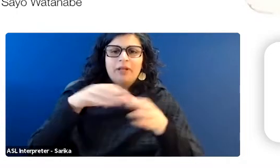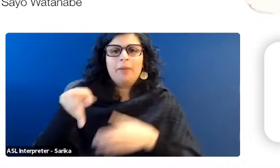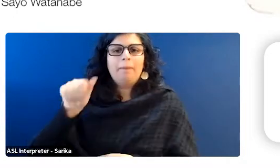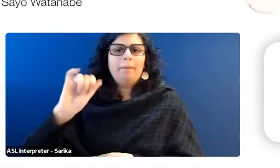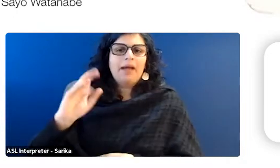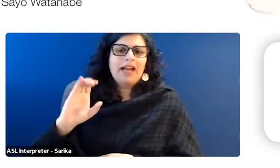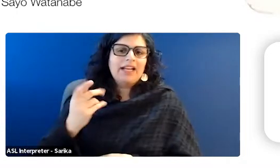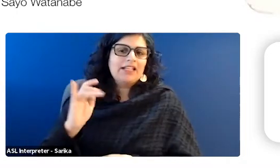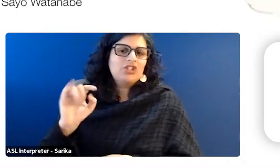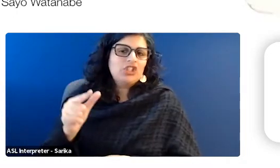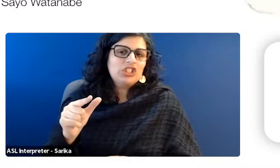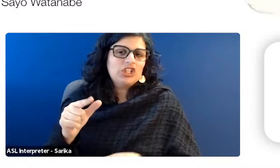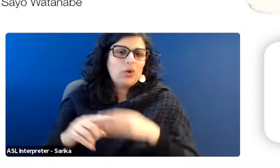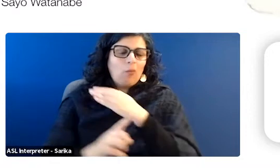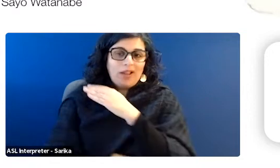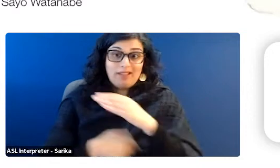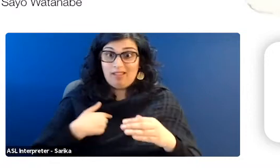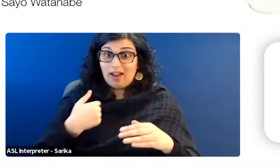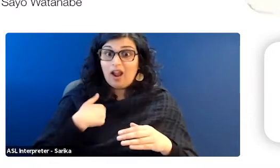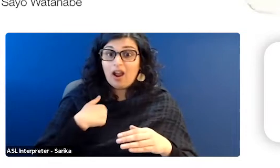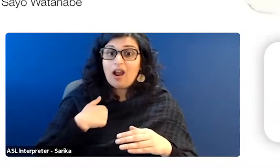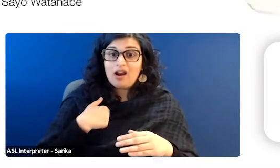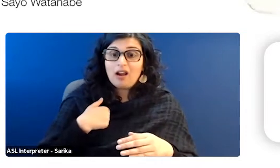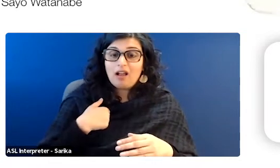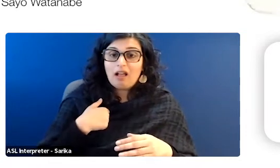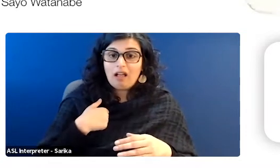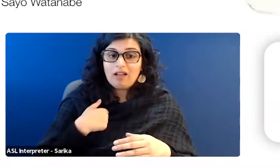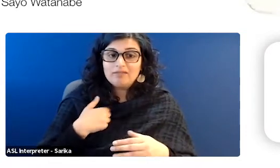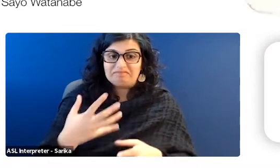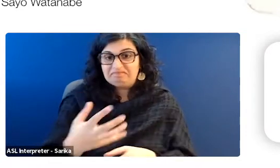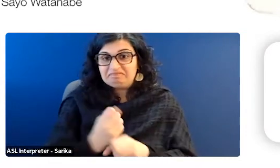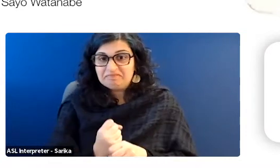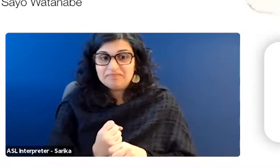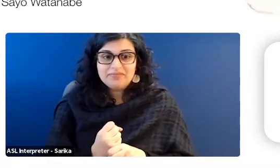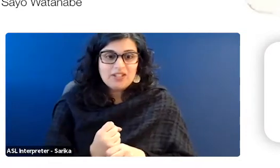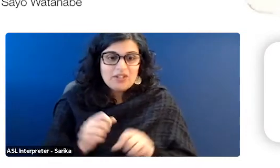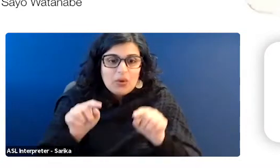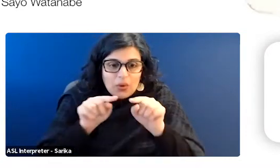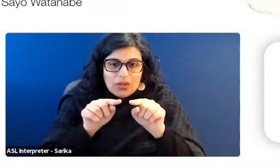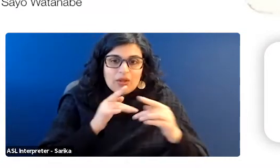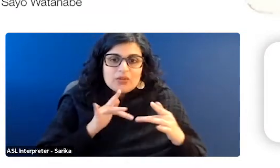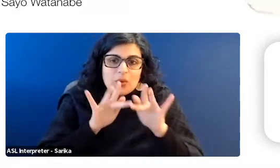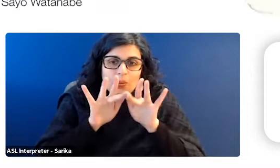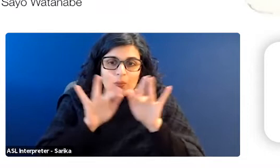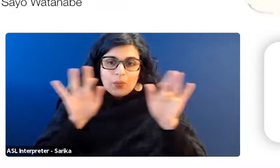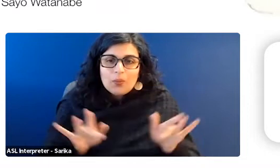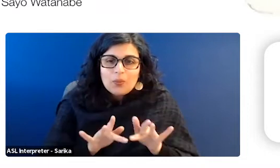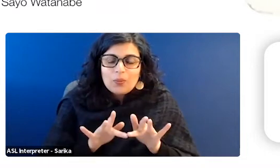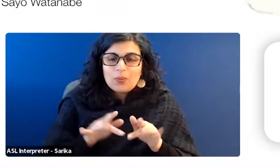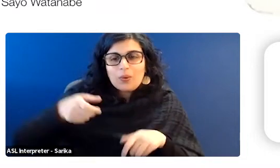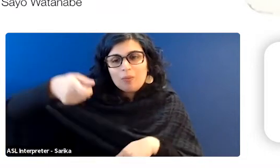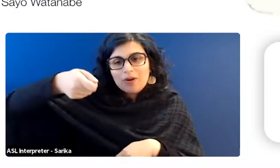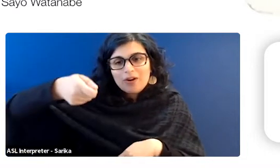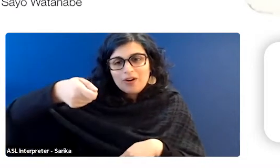collected. So this heart-shaped little purse was made out of